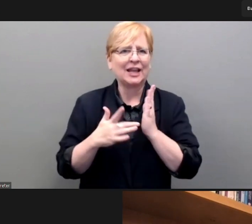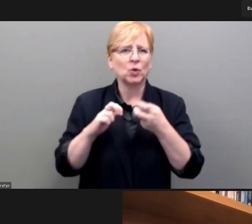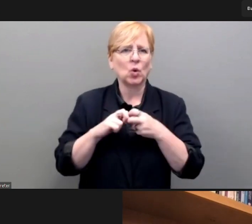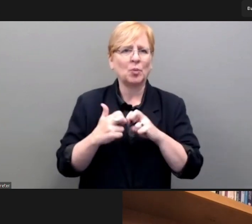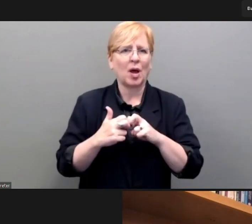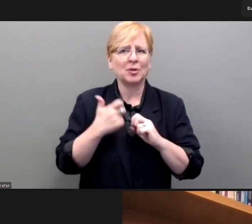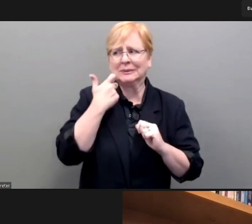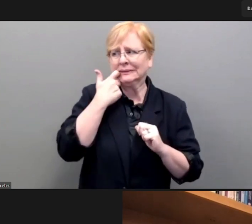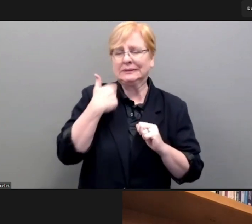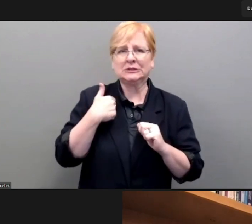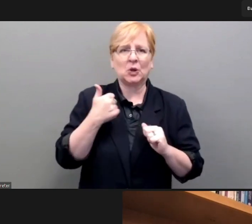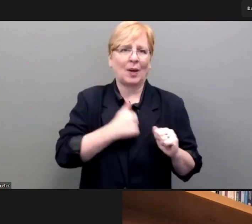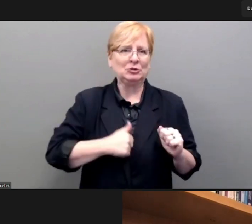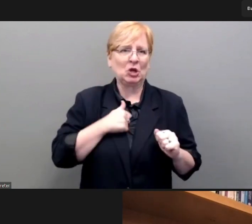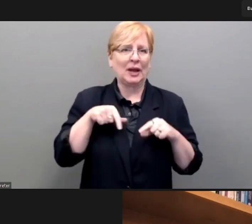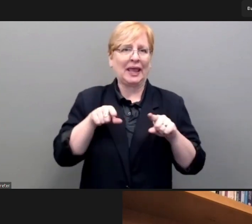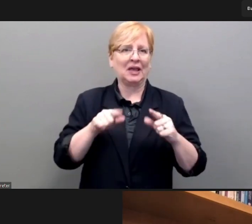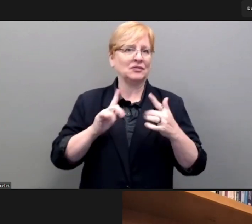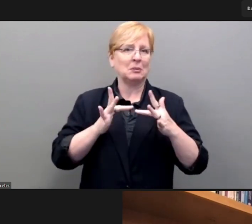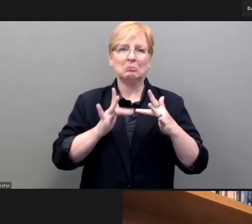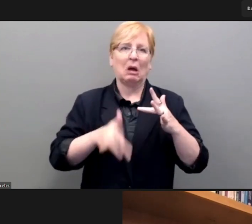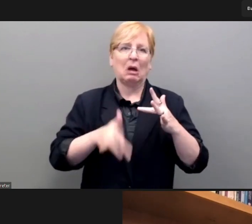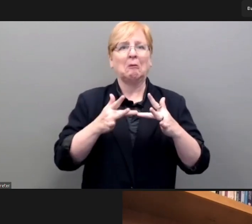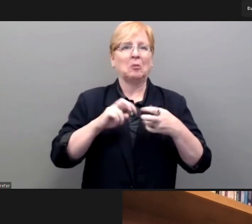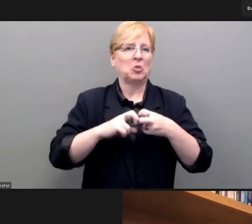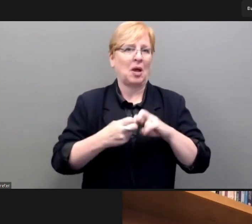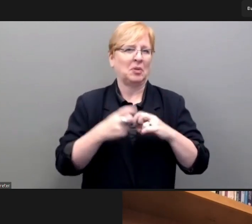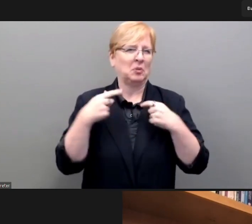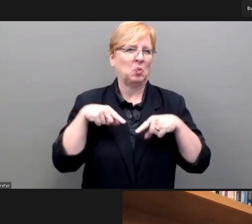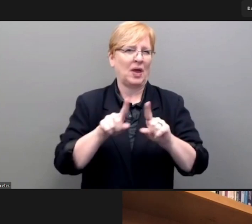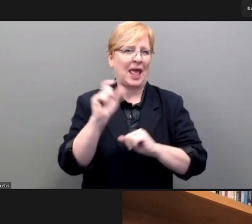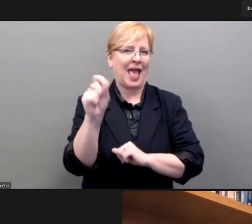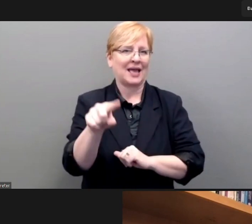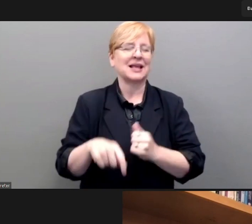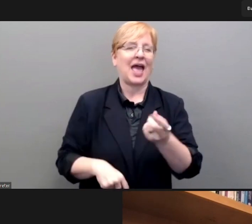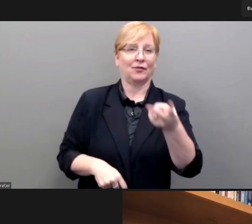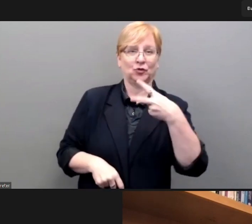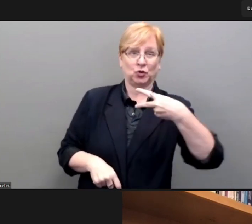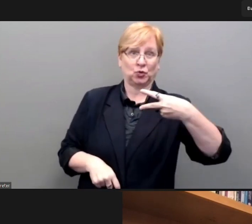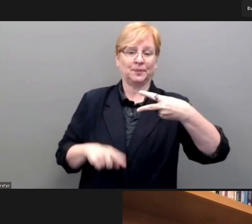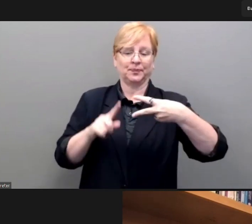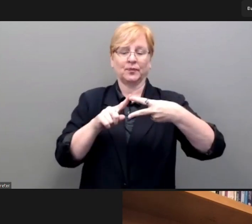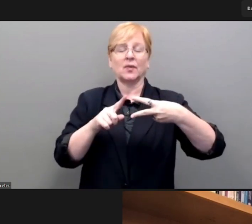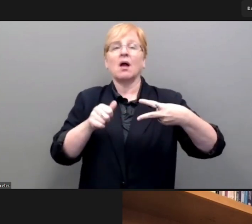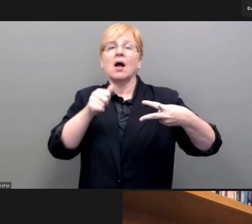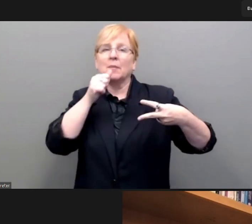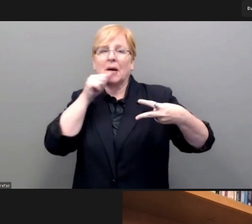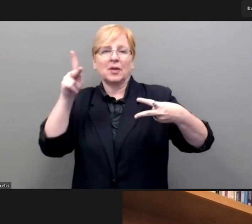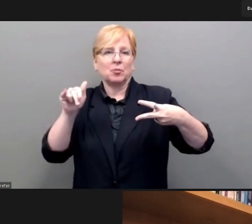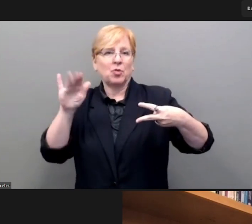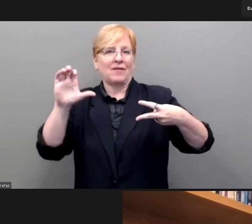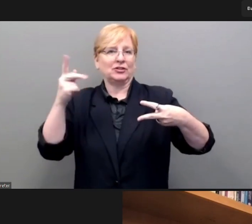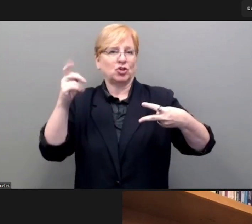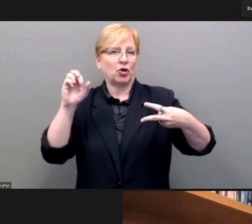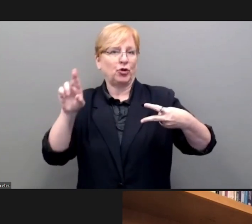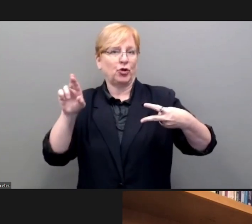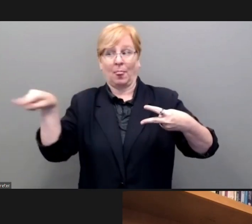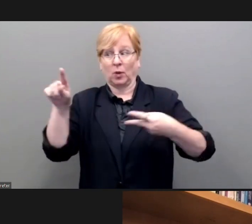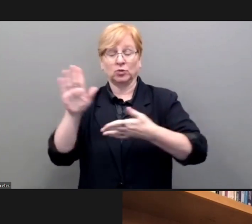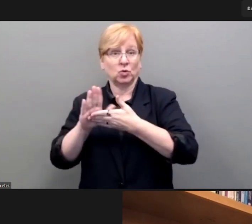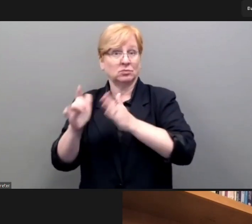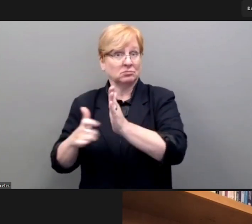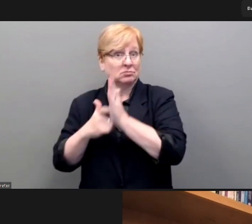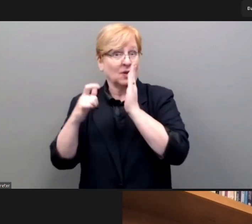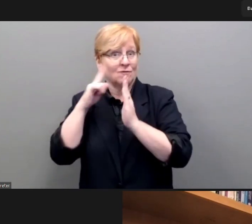you've addressed this question. I have two questions. Public, private, and charter school employees will be required to be vaccinated or be